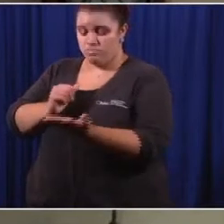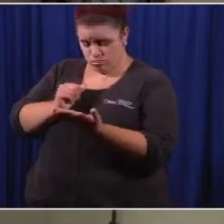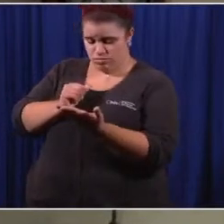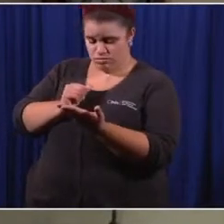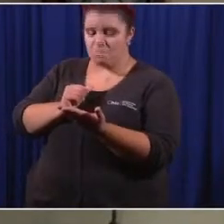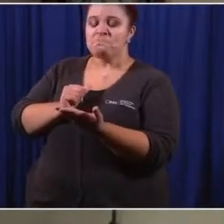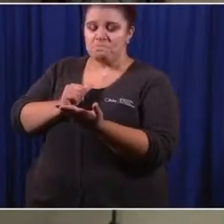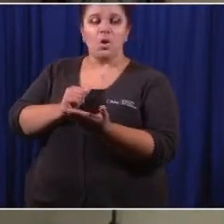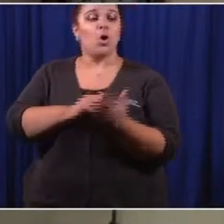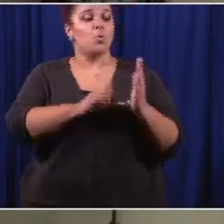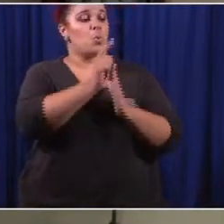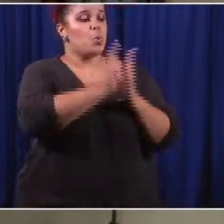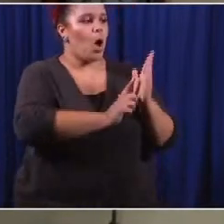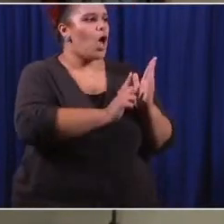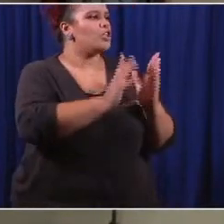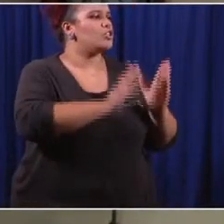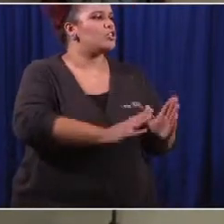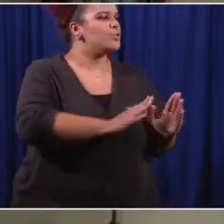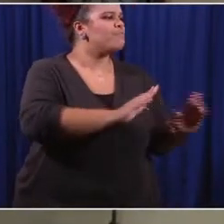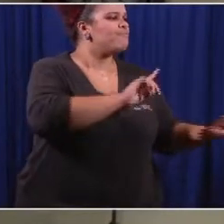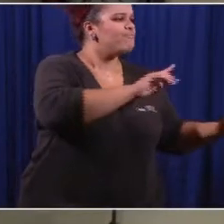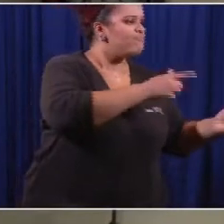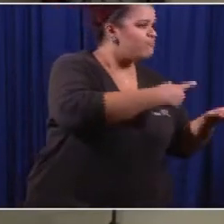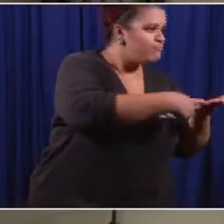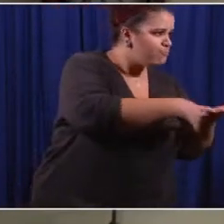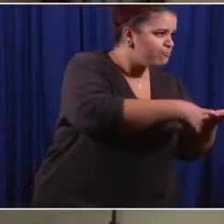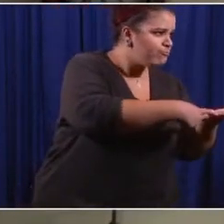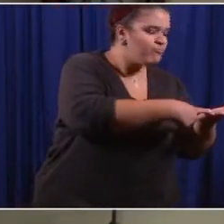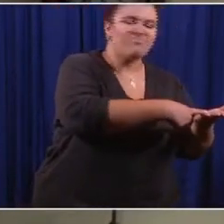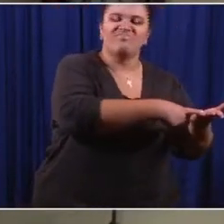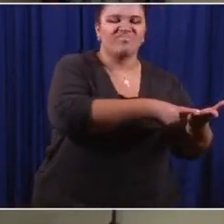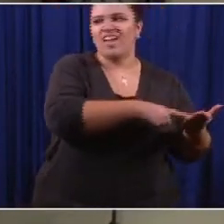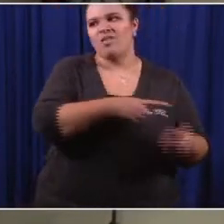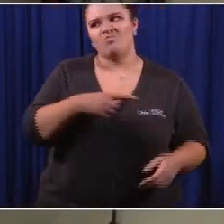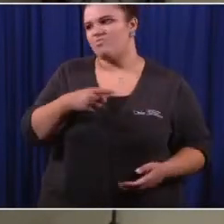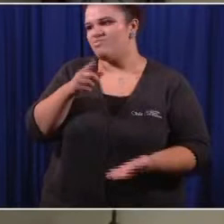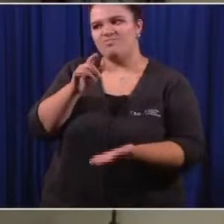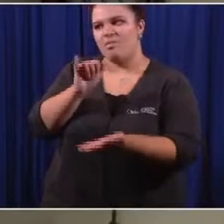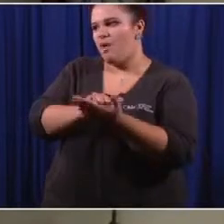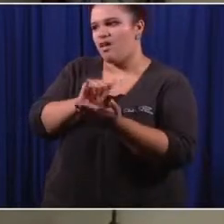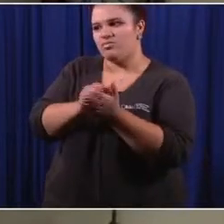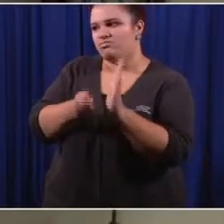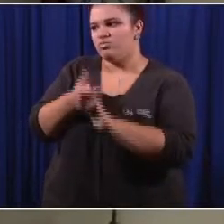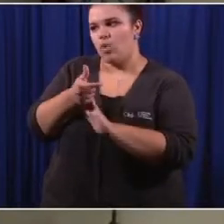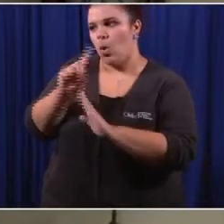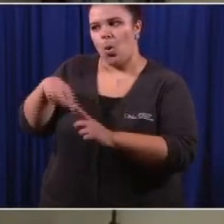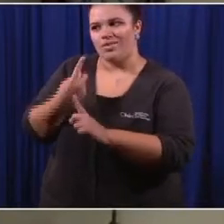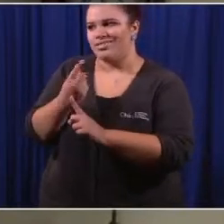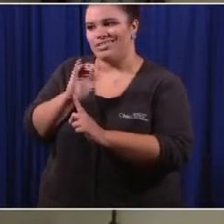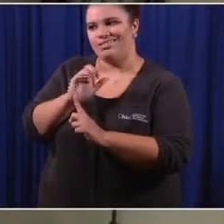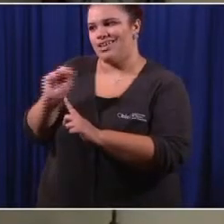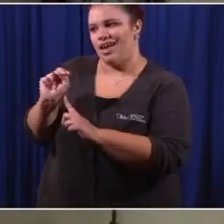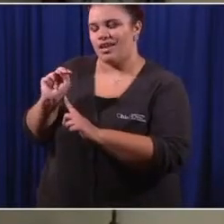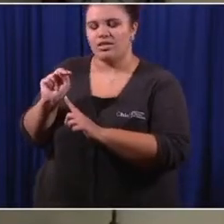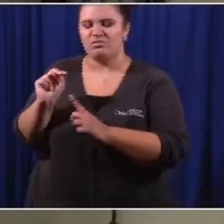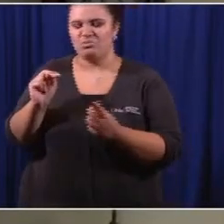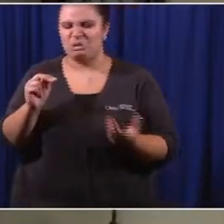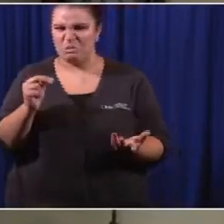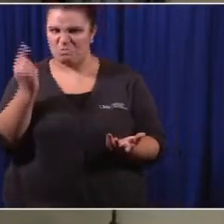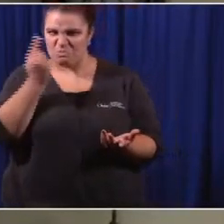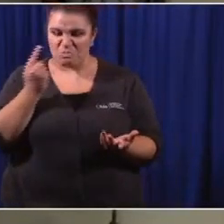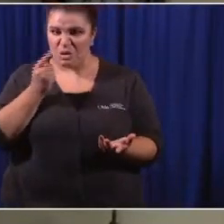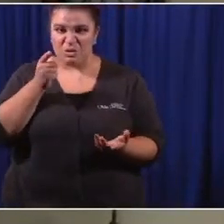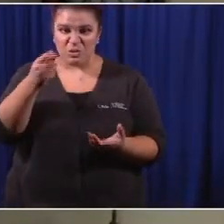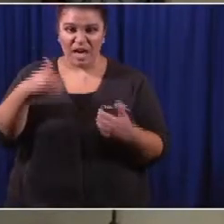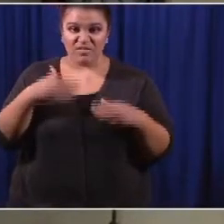to just carve Cincinnati out of that order. But do you plan to, or is there a need to work with the city in any way further to